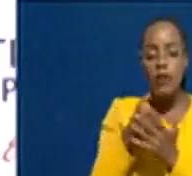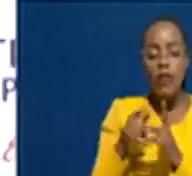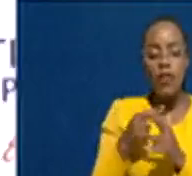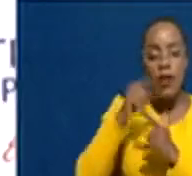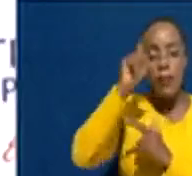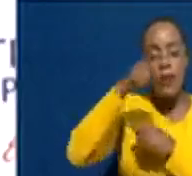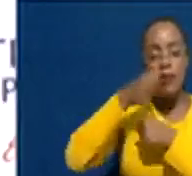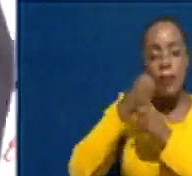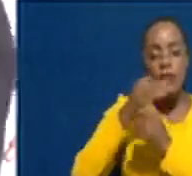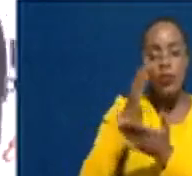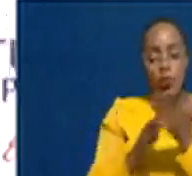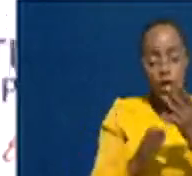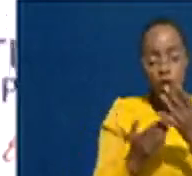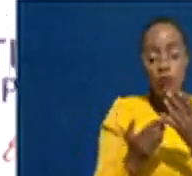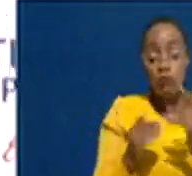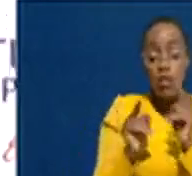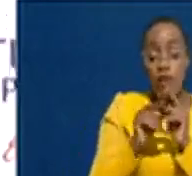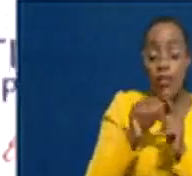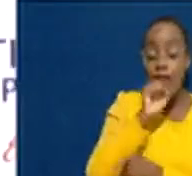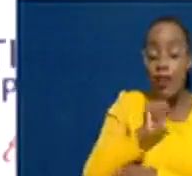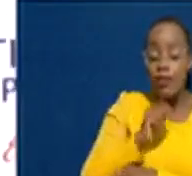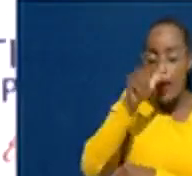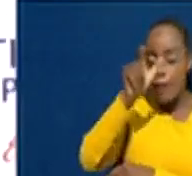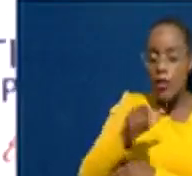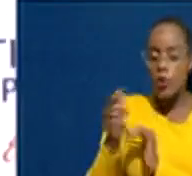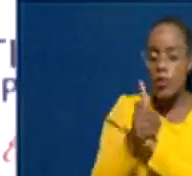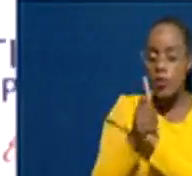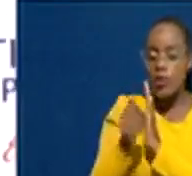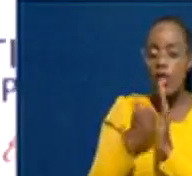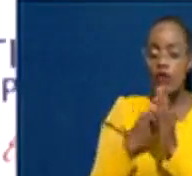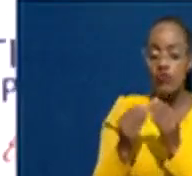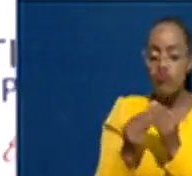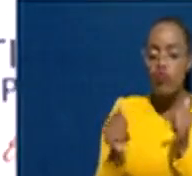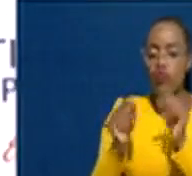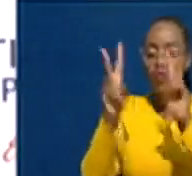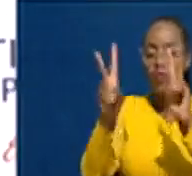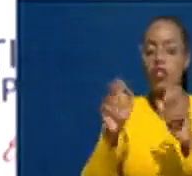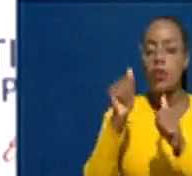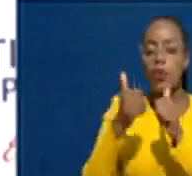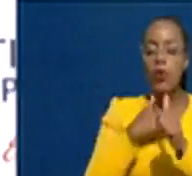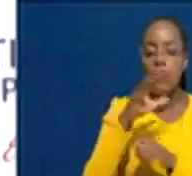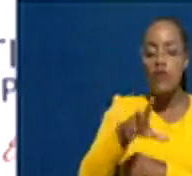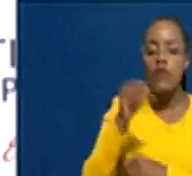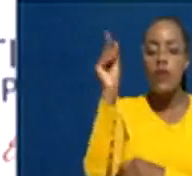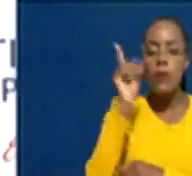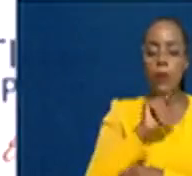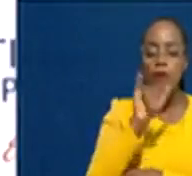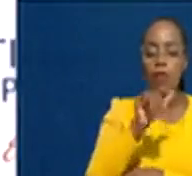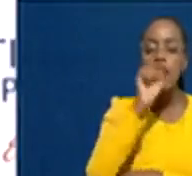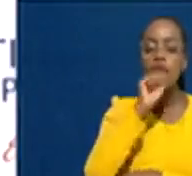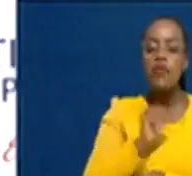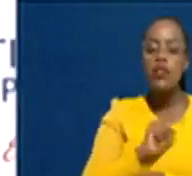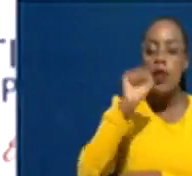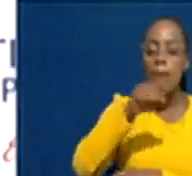to ensure that the age when the person is being skilled to address the issues we have found, that age